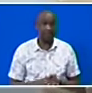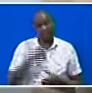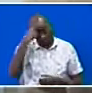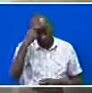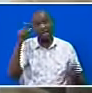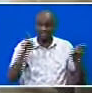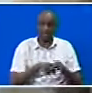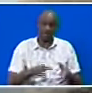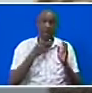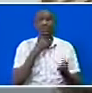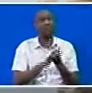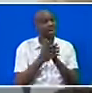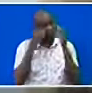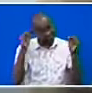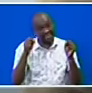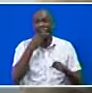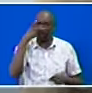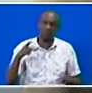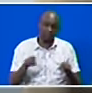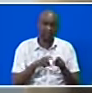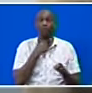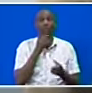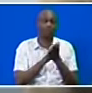Wetangula hiyo nia. Kalonzo hiyo nia.